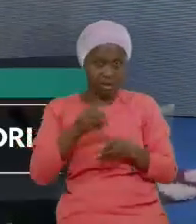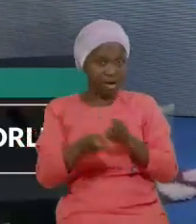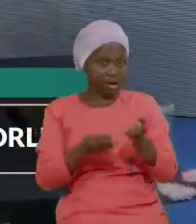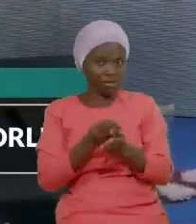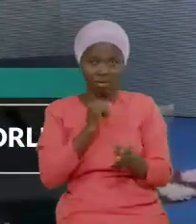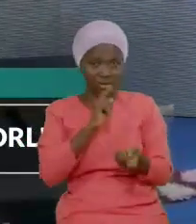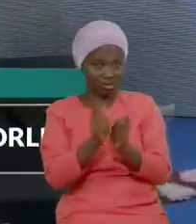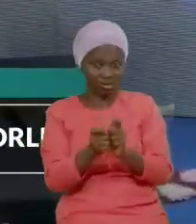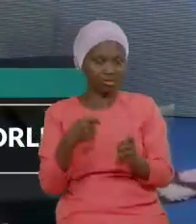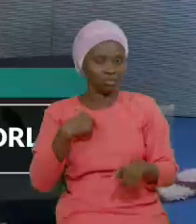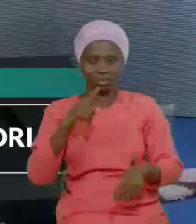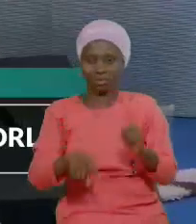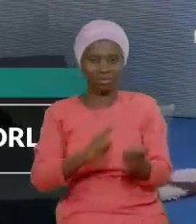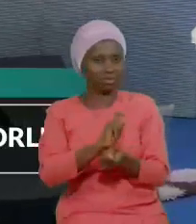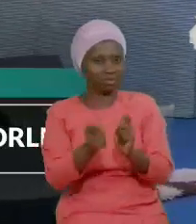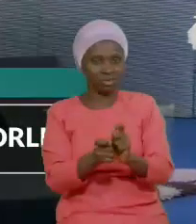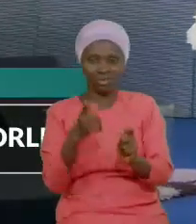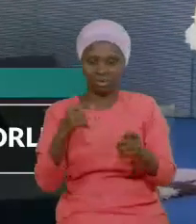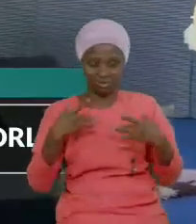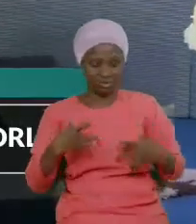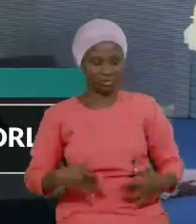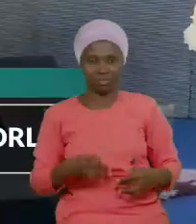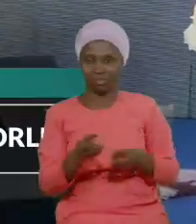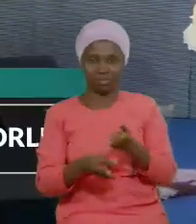the outside world.